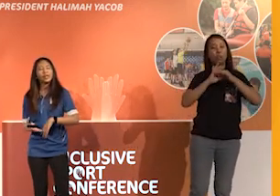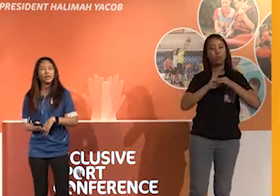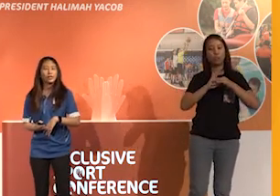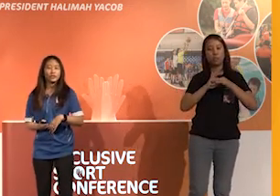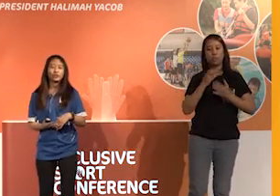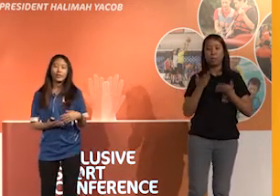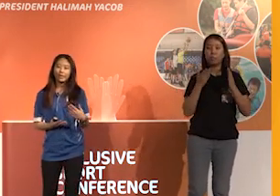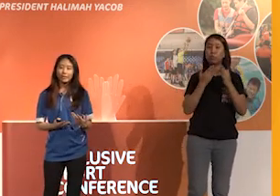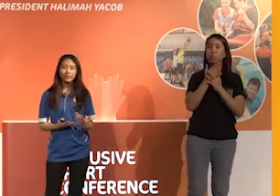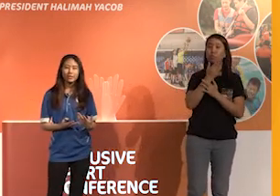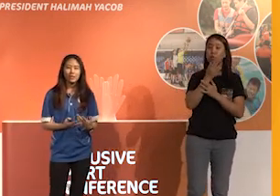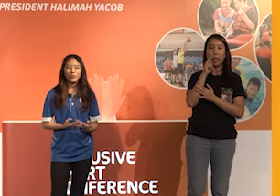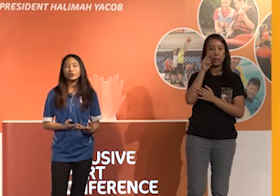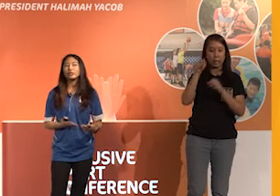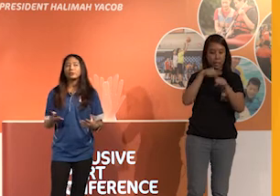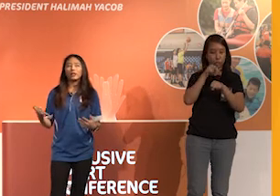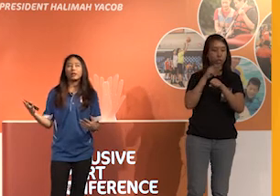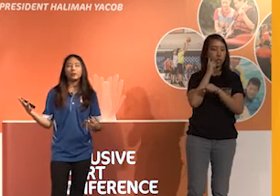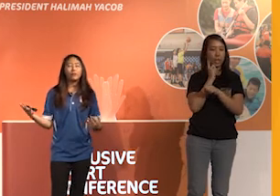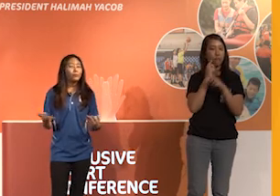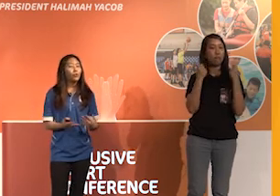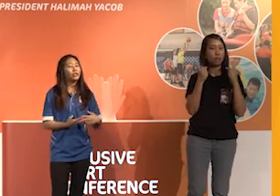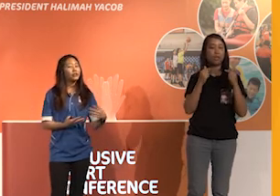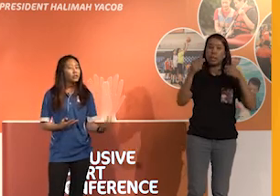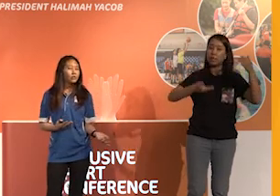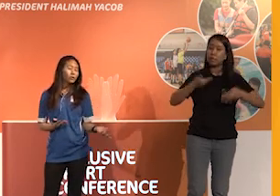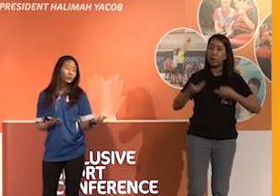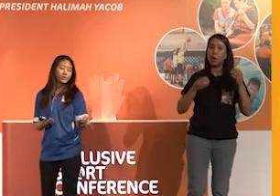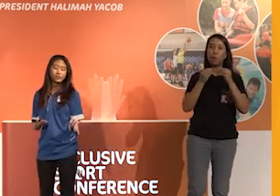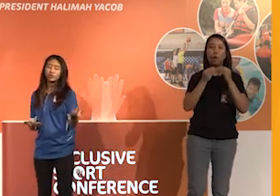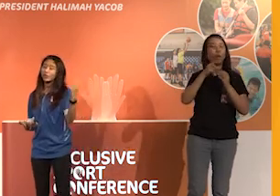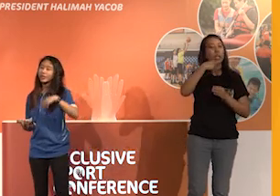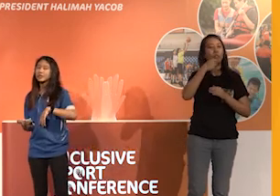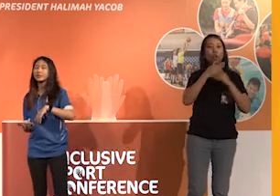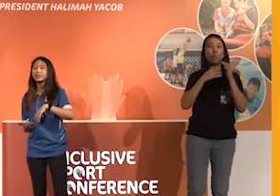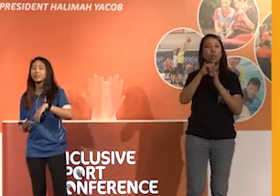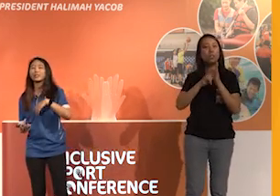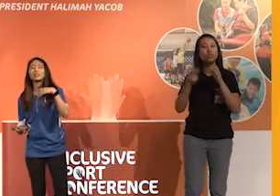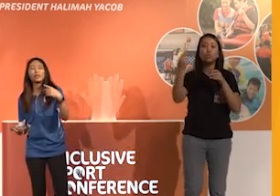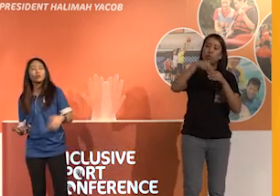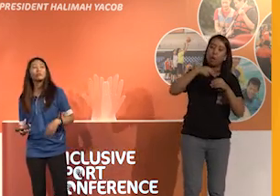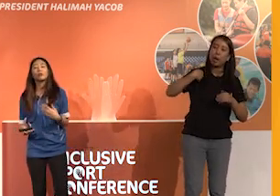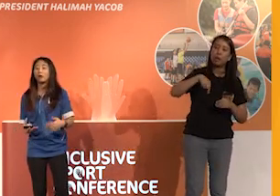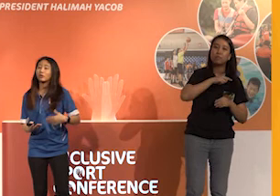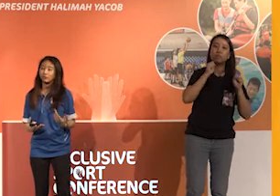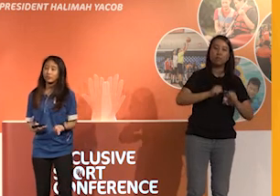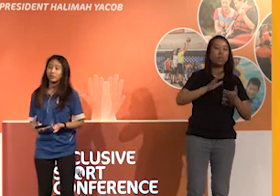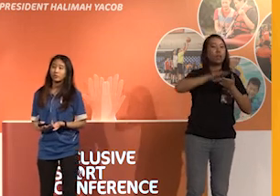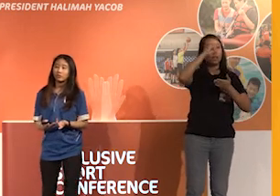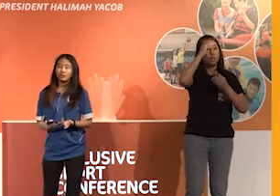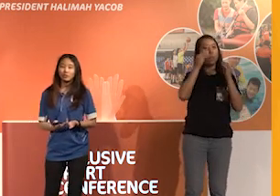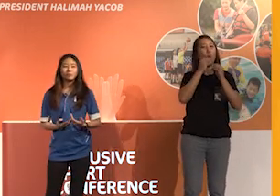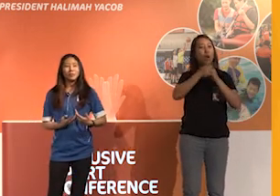through National Deaf Games, we could include invite more hearing community to join us so that they can know more about our